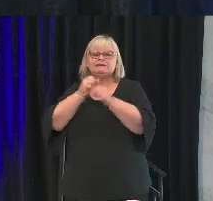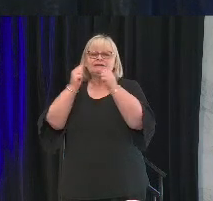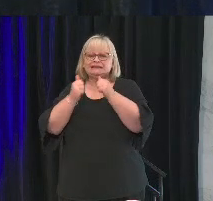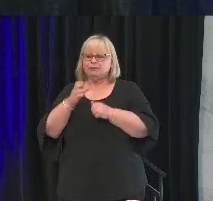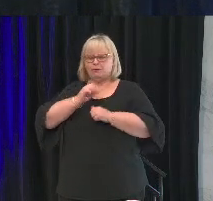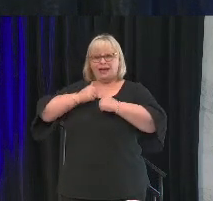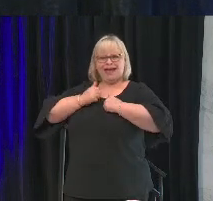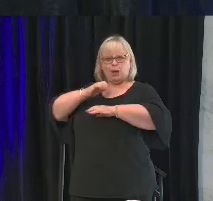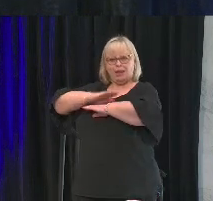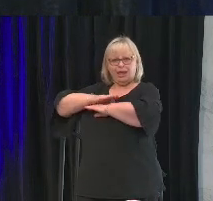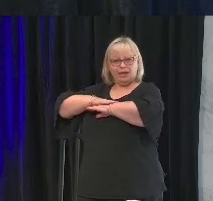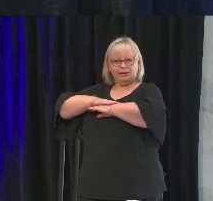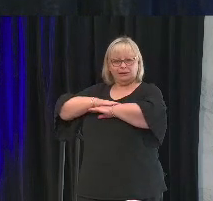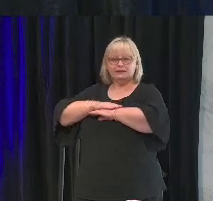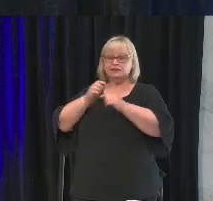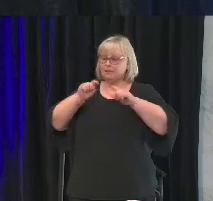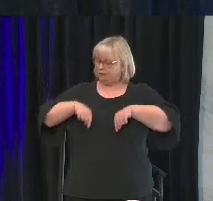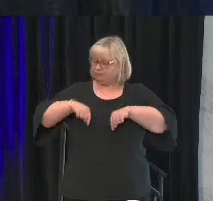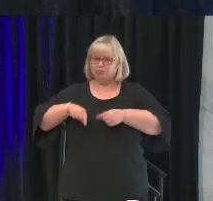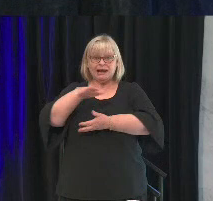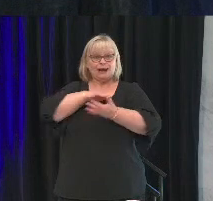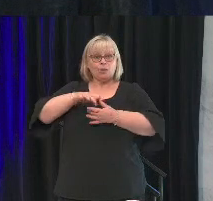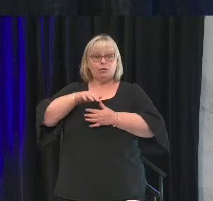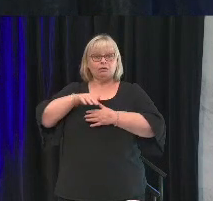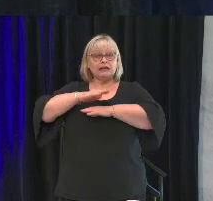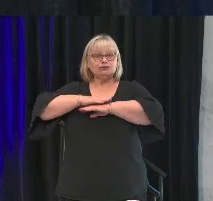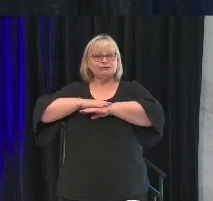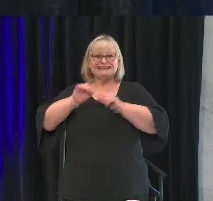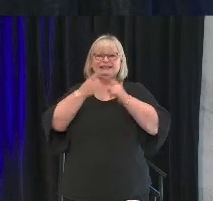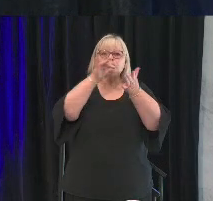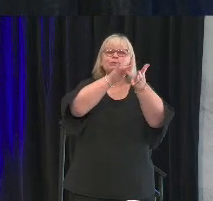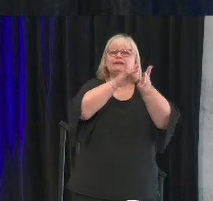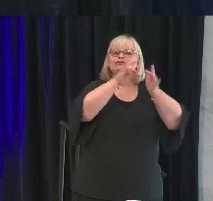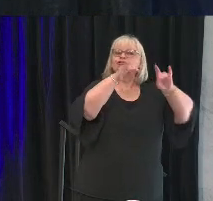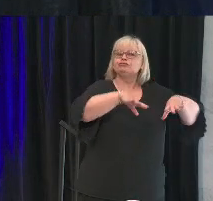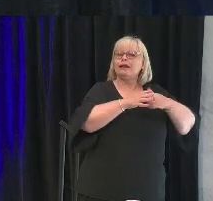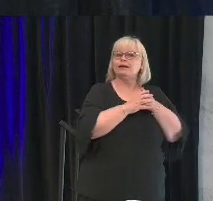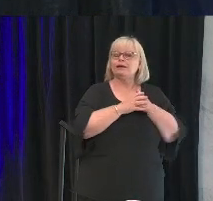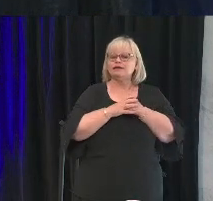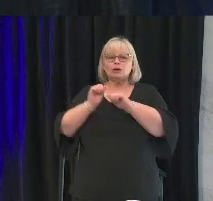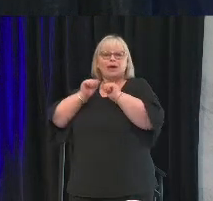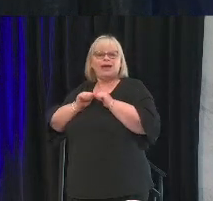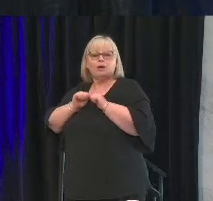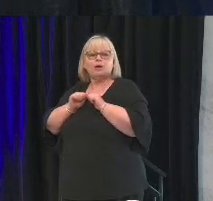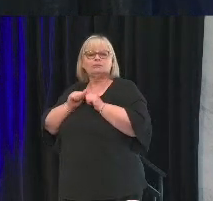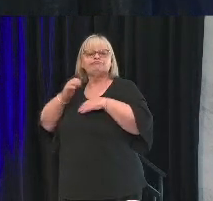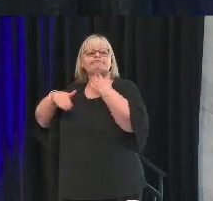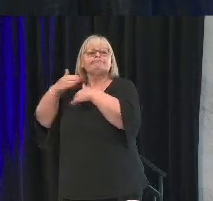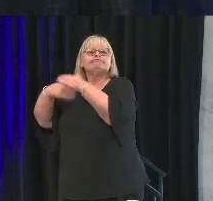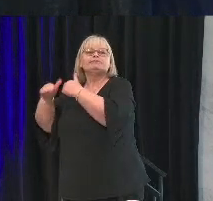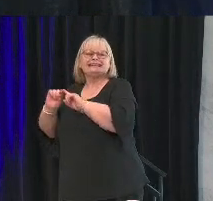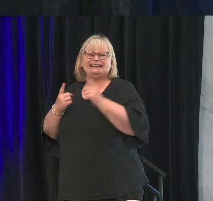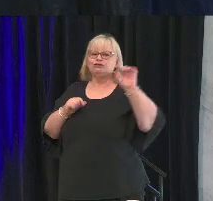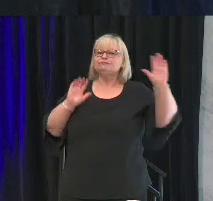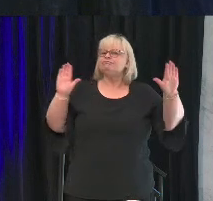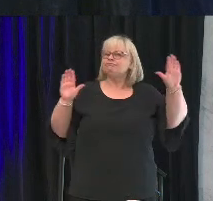Our country here is quite different to Central Australia. So, you know, you got to understand then that practices are going to be quite different. But